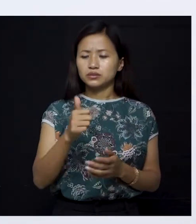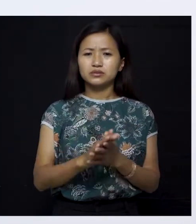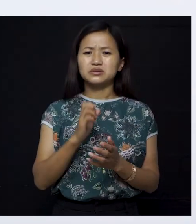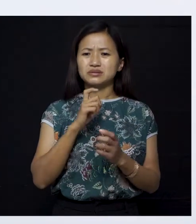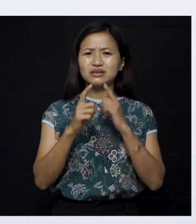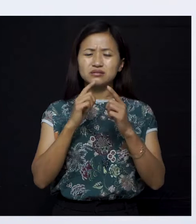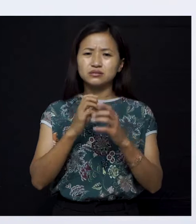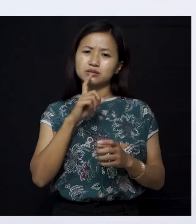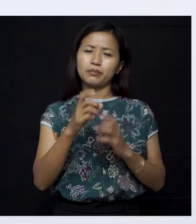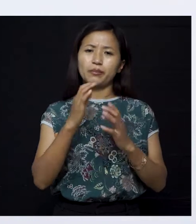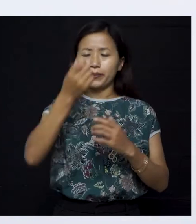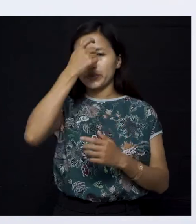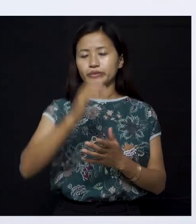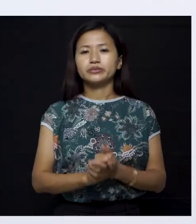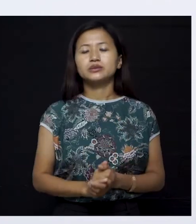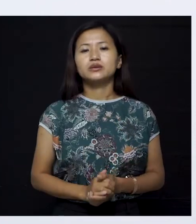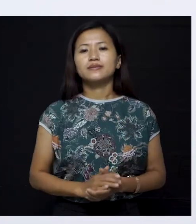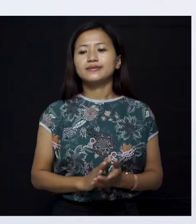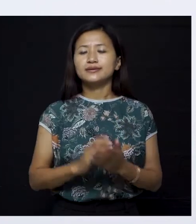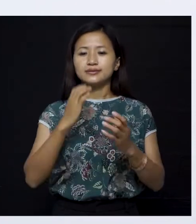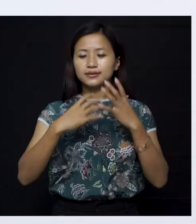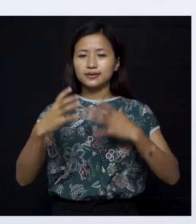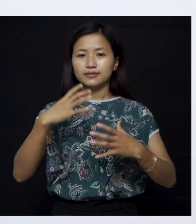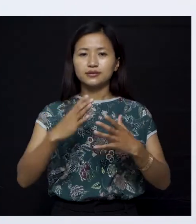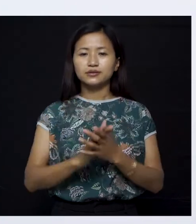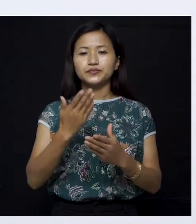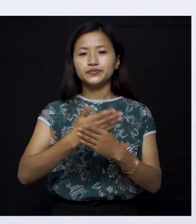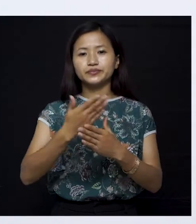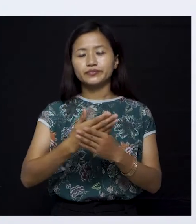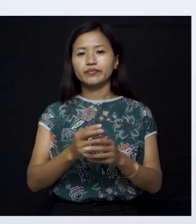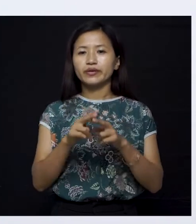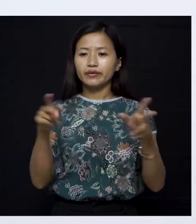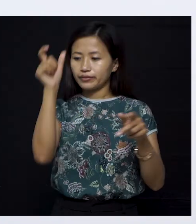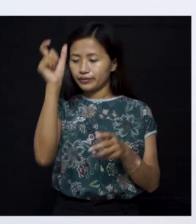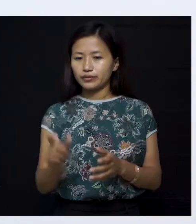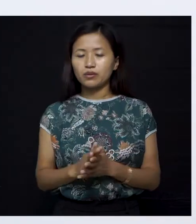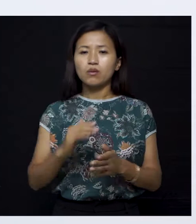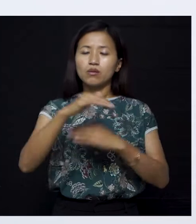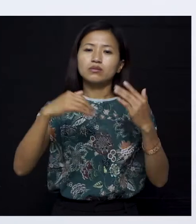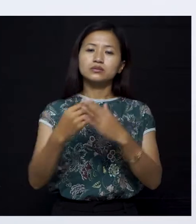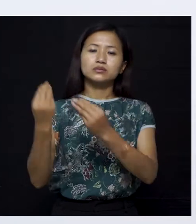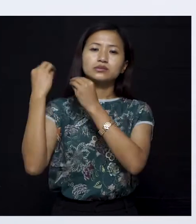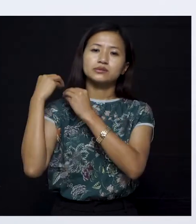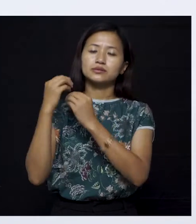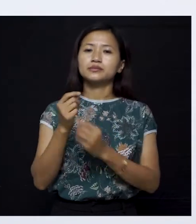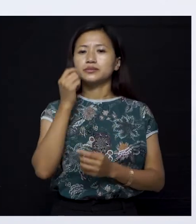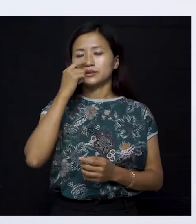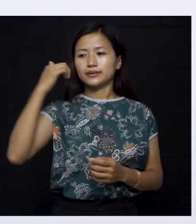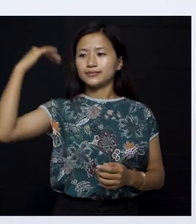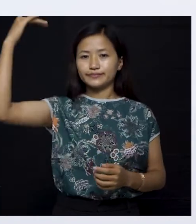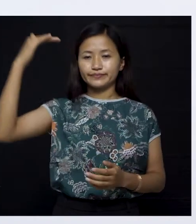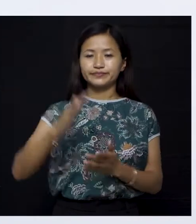but because she had resembled the character of a man too, because of all the responsibilities, being the elder sister,